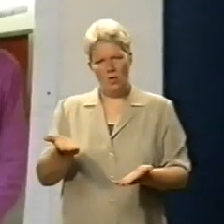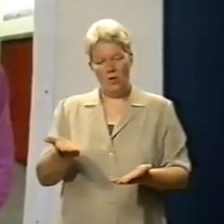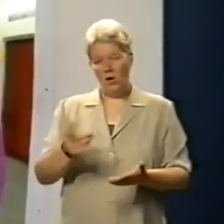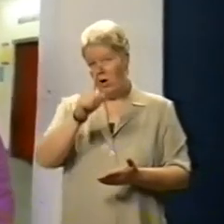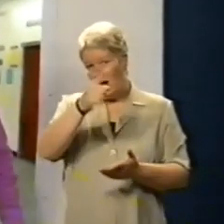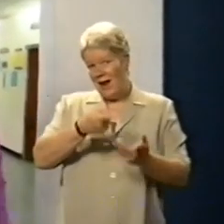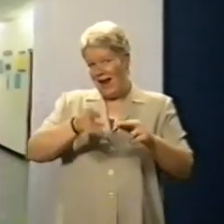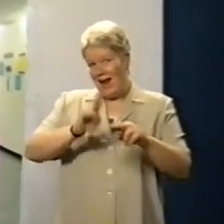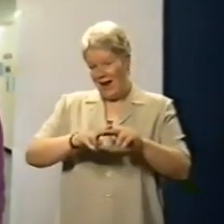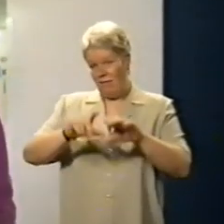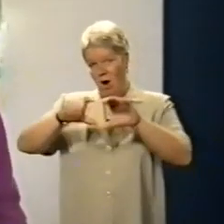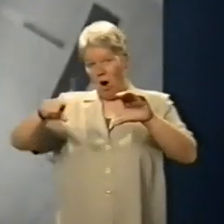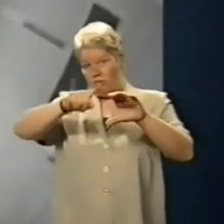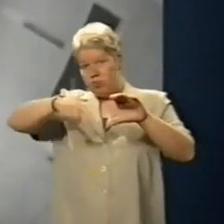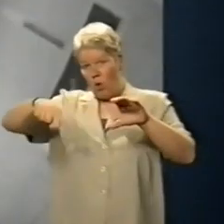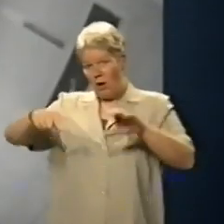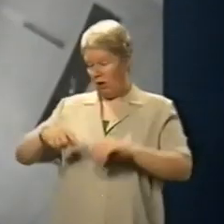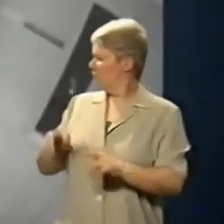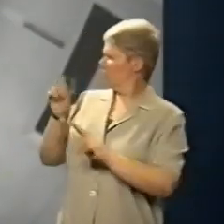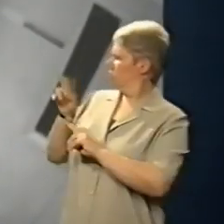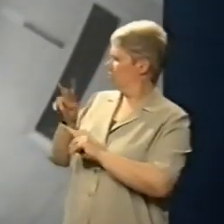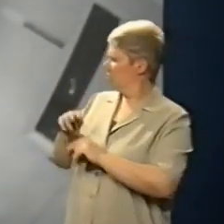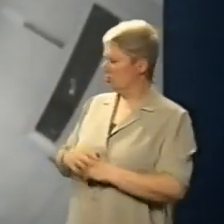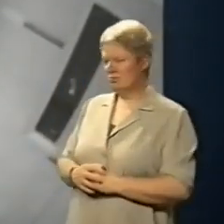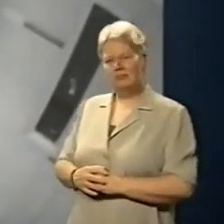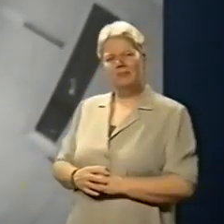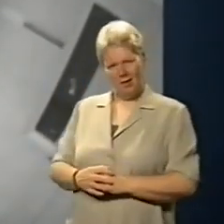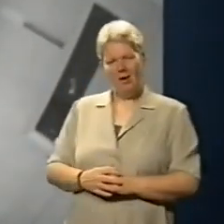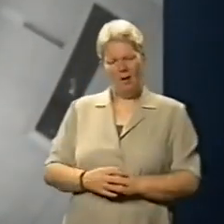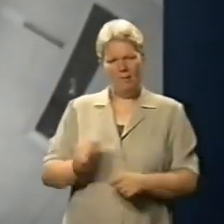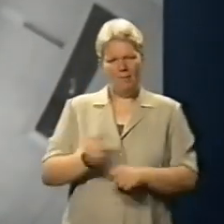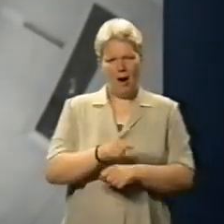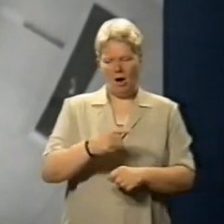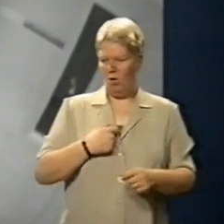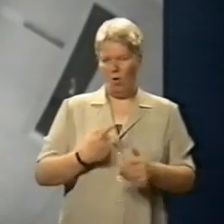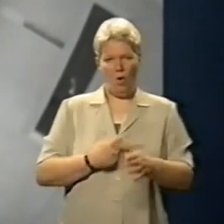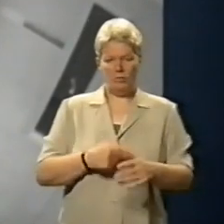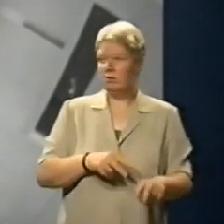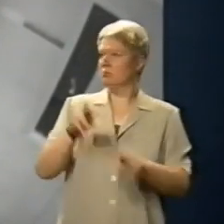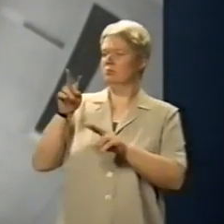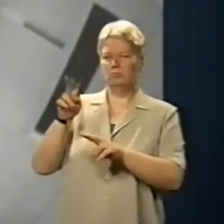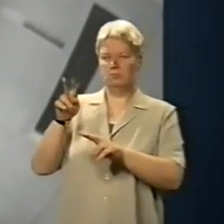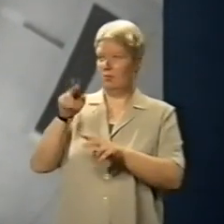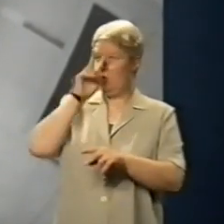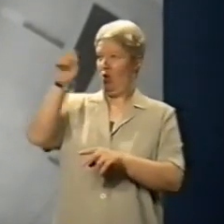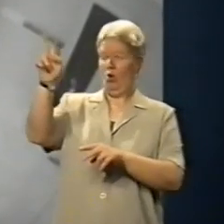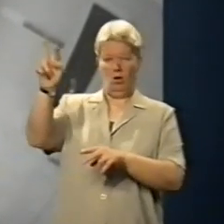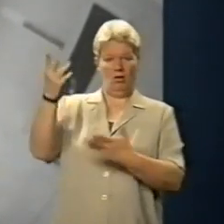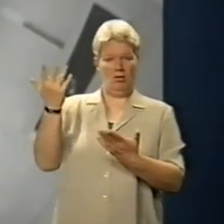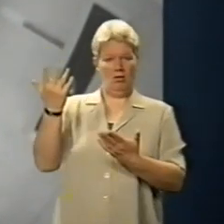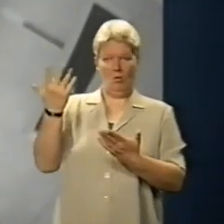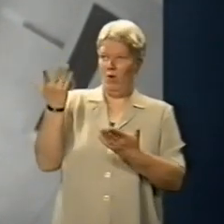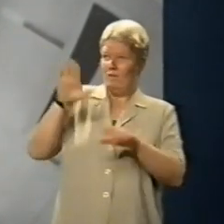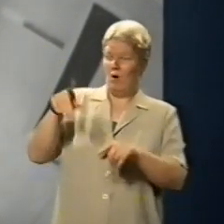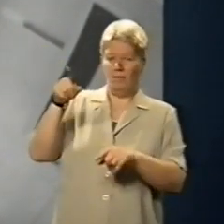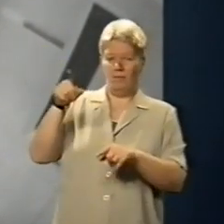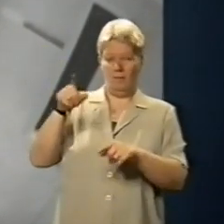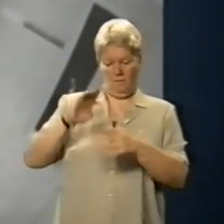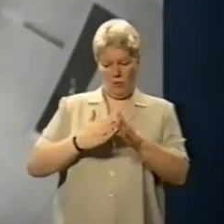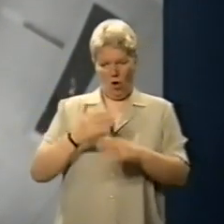But if it's a broadband noise, it'll cause us involuntarily to look towards the camera, because it's giving our brain